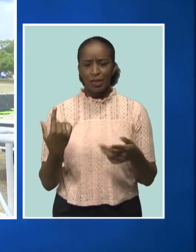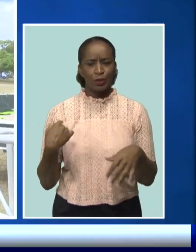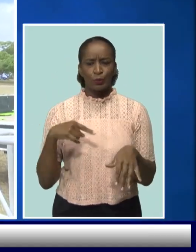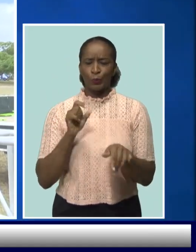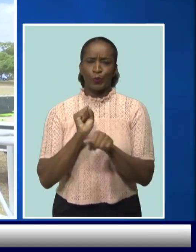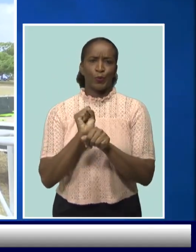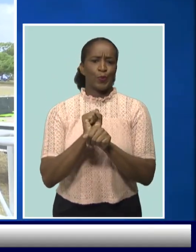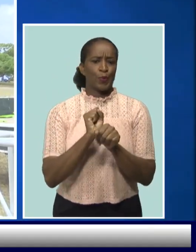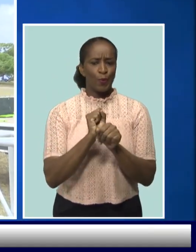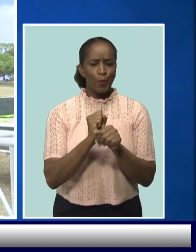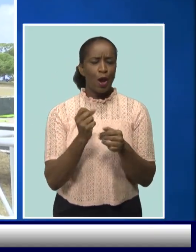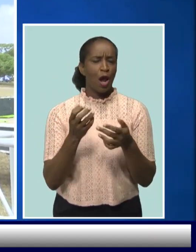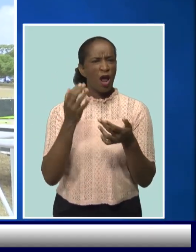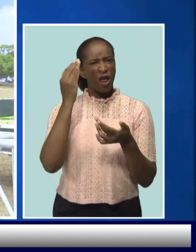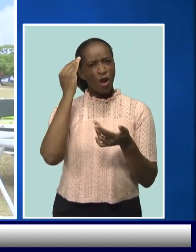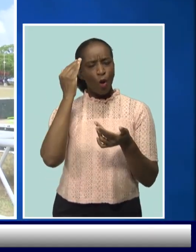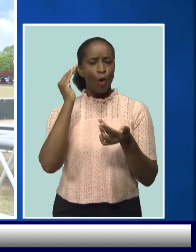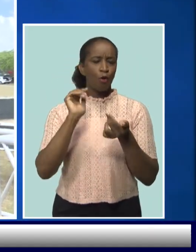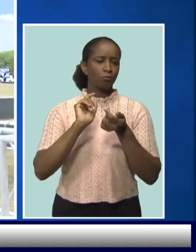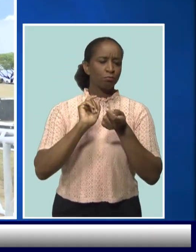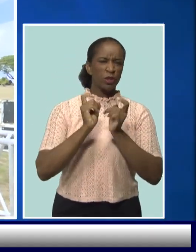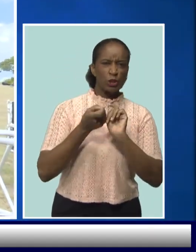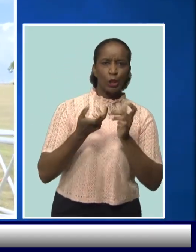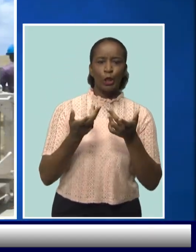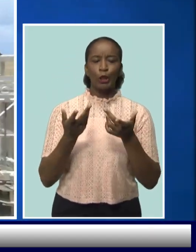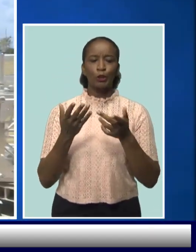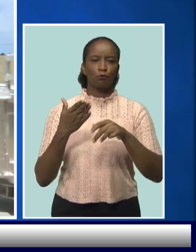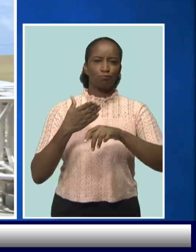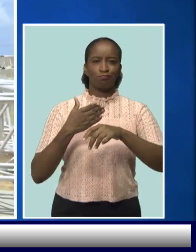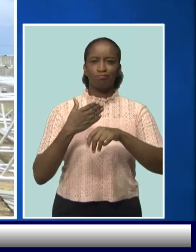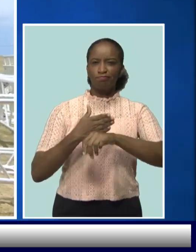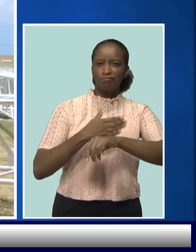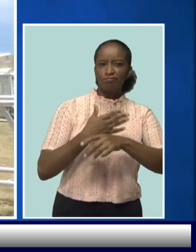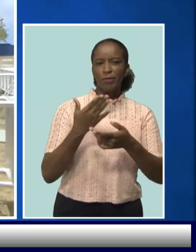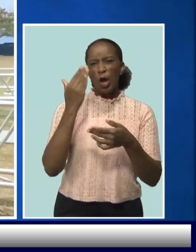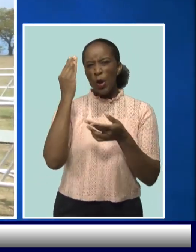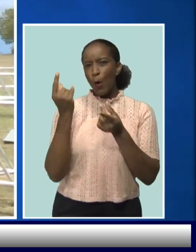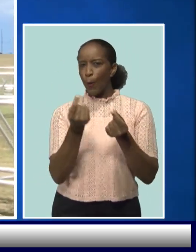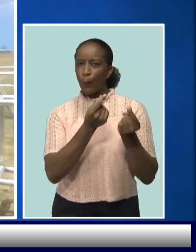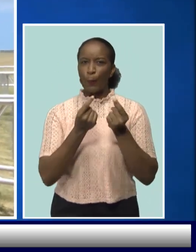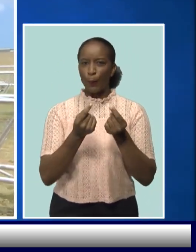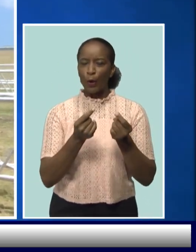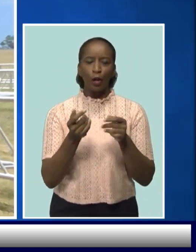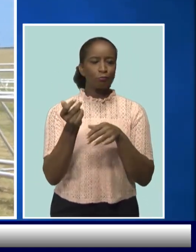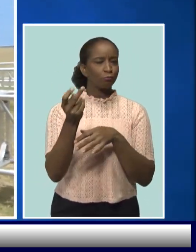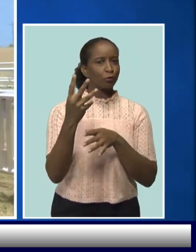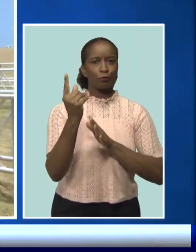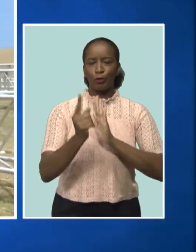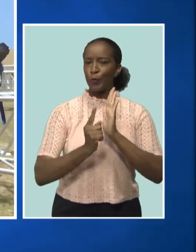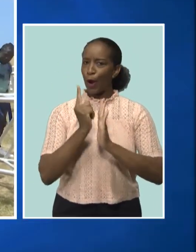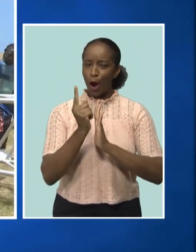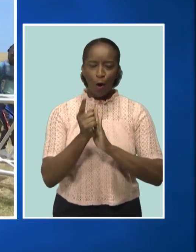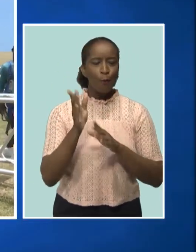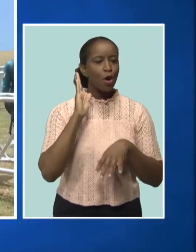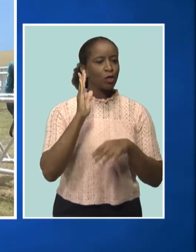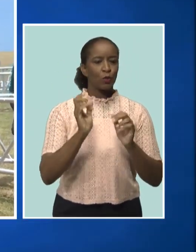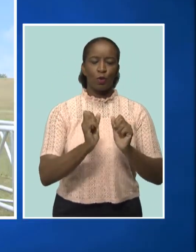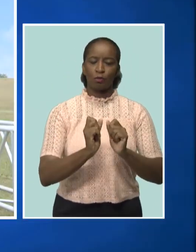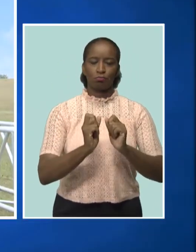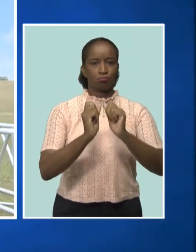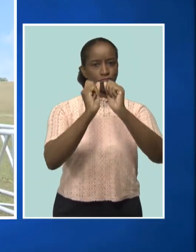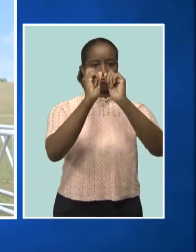where we could, in a couple of hours, you can see a transformation in out here. Hopefully by Monday or